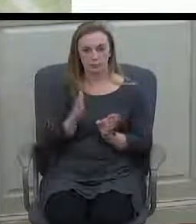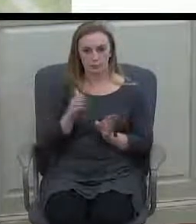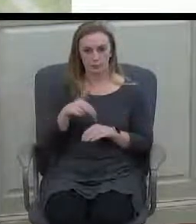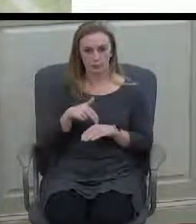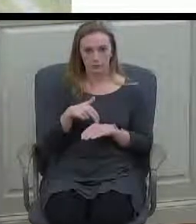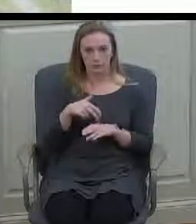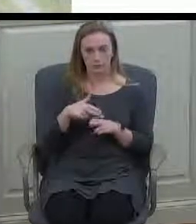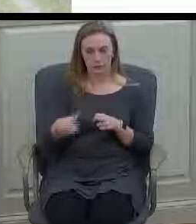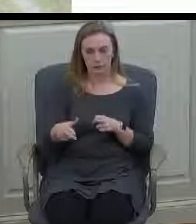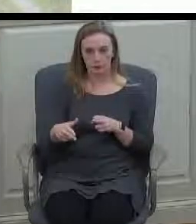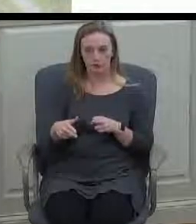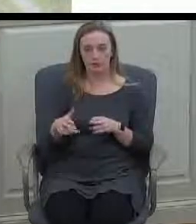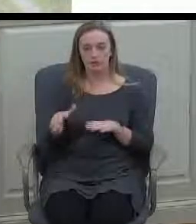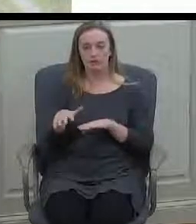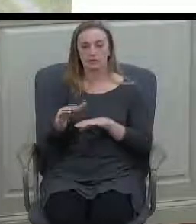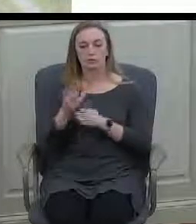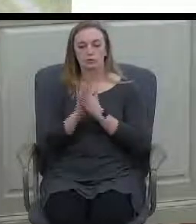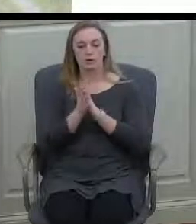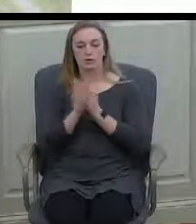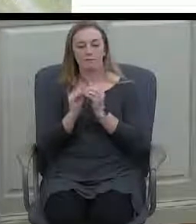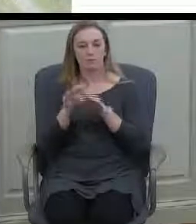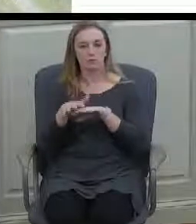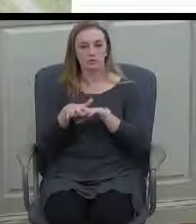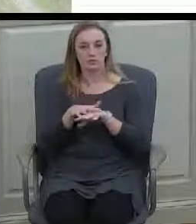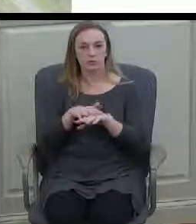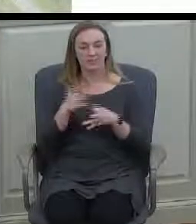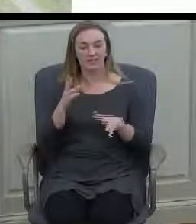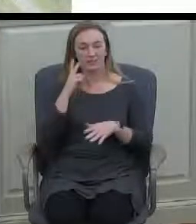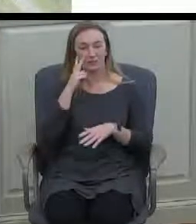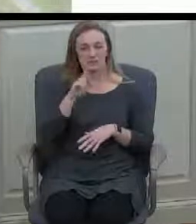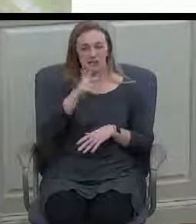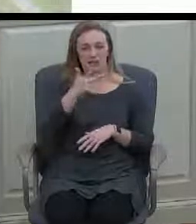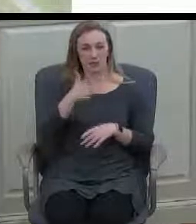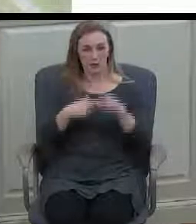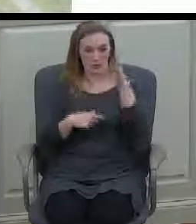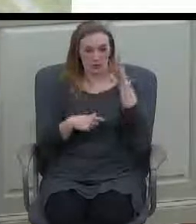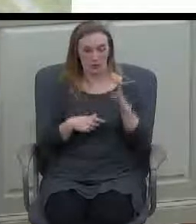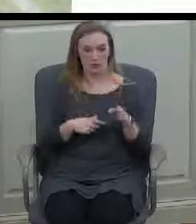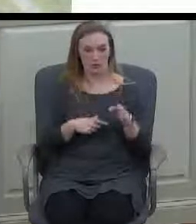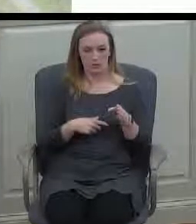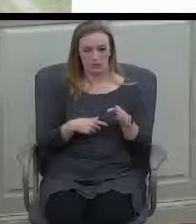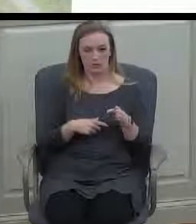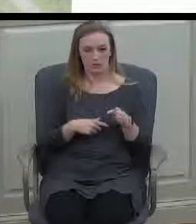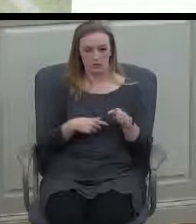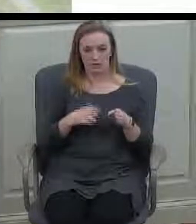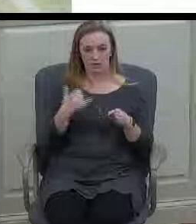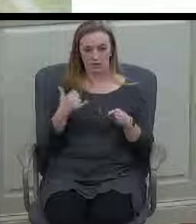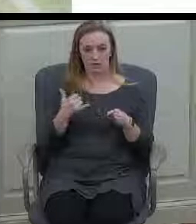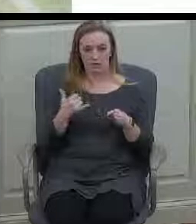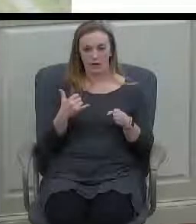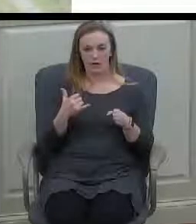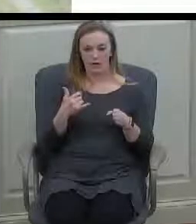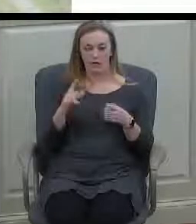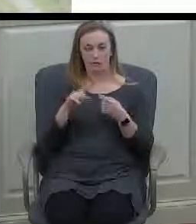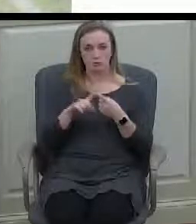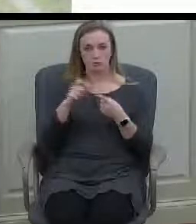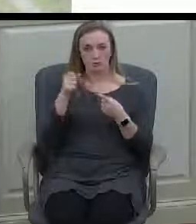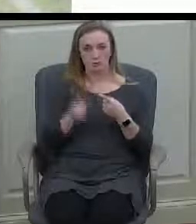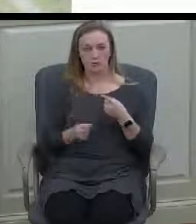as you look at 3rd Street, the southbound right turn lane from 3rd to Main has